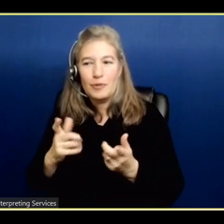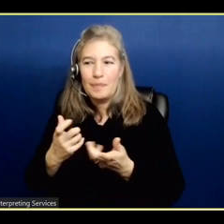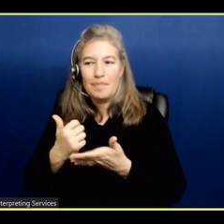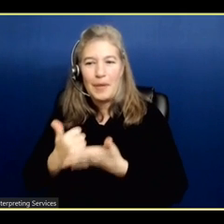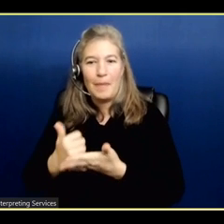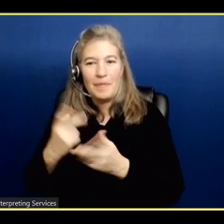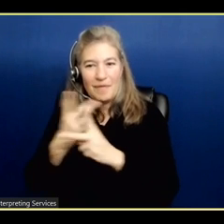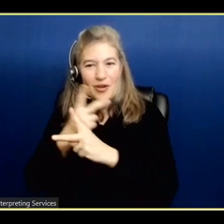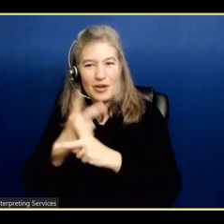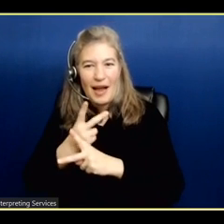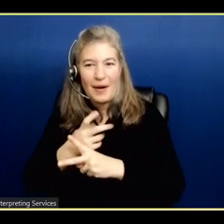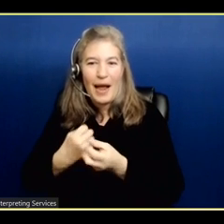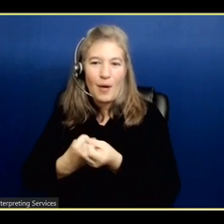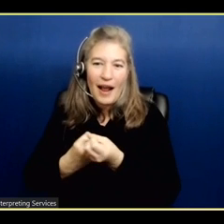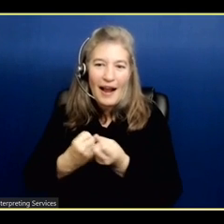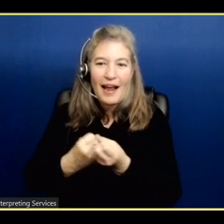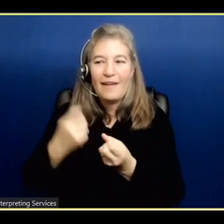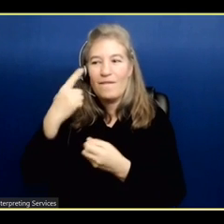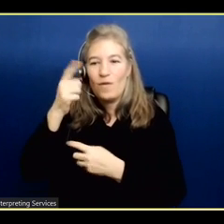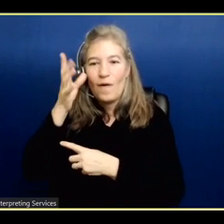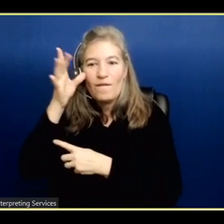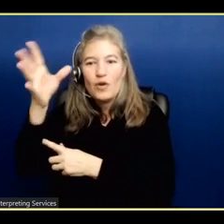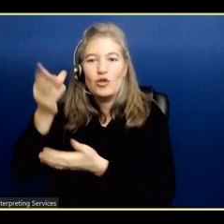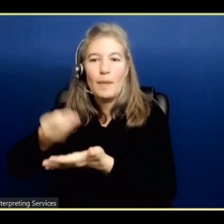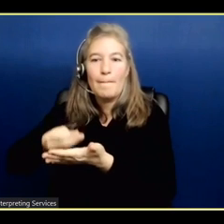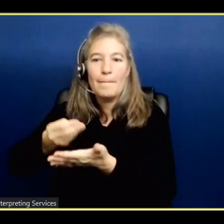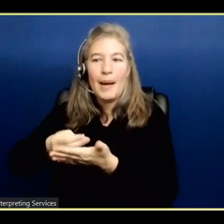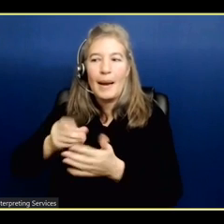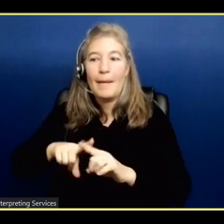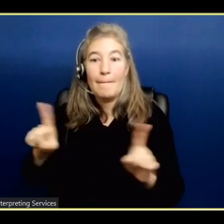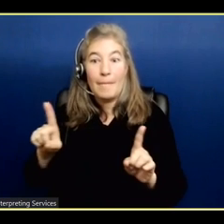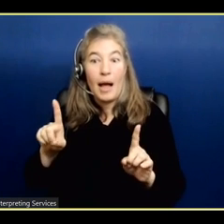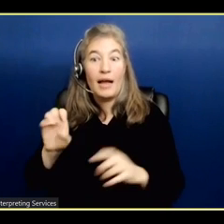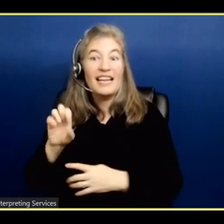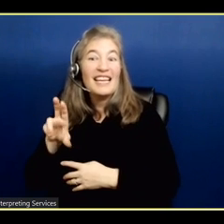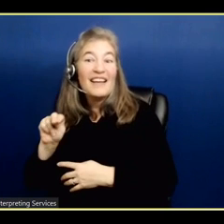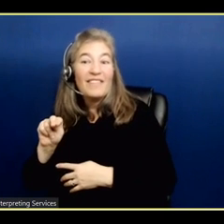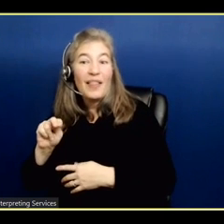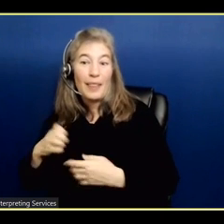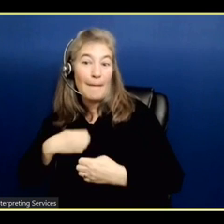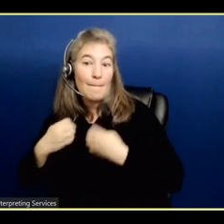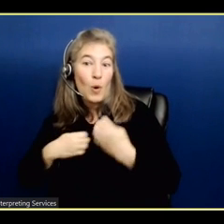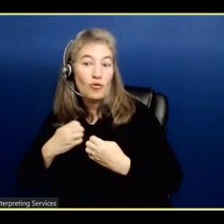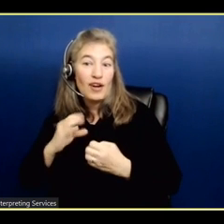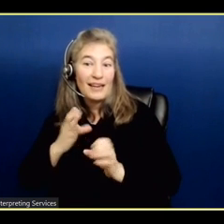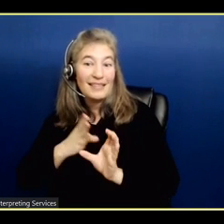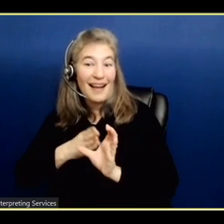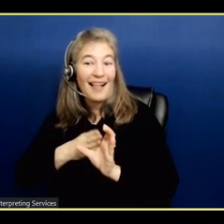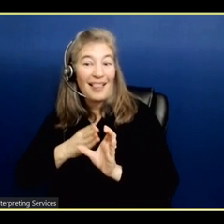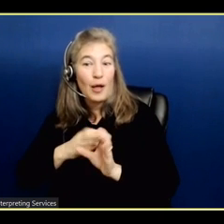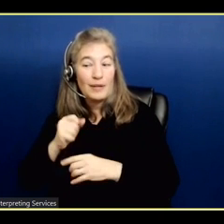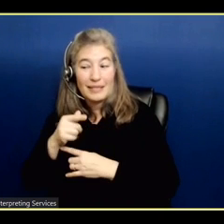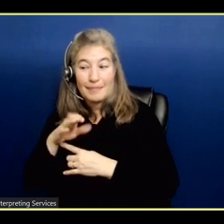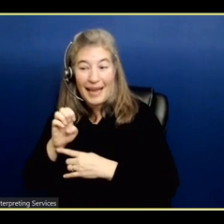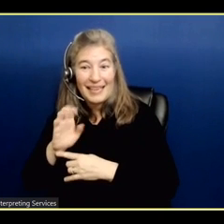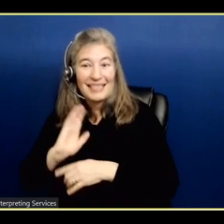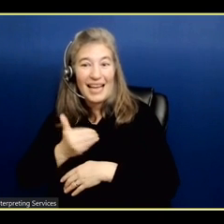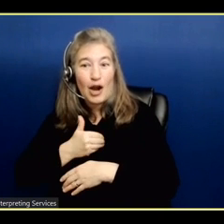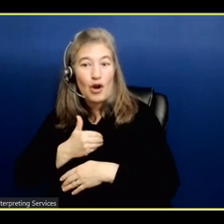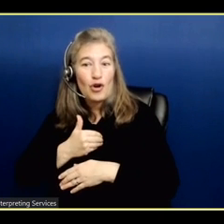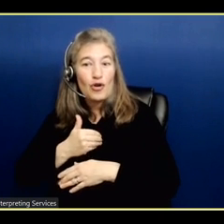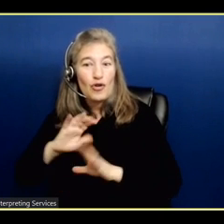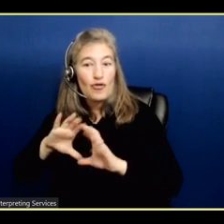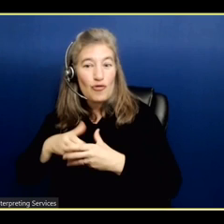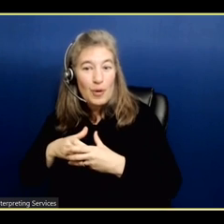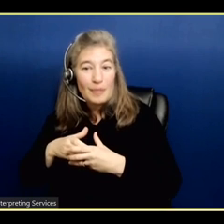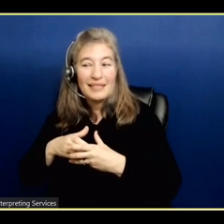Futures Fund how futile applying for grants right now for 21 and 22 feels, right? How could groups be